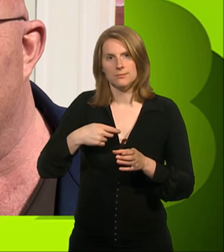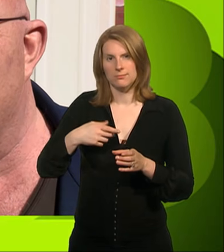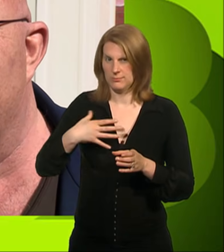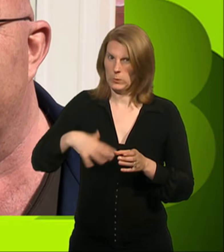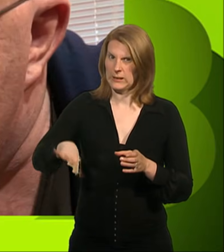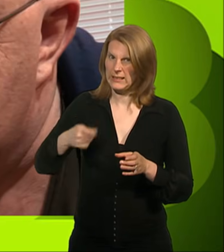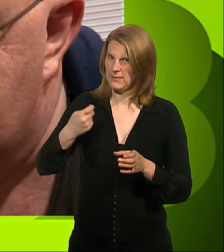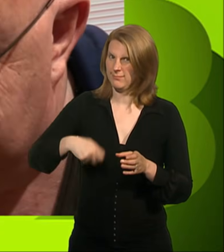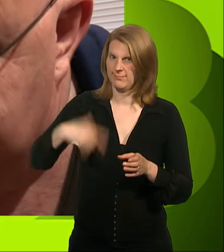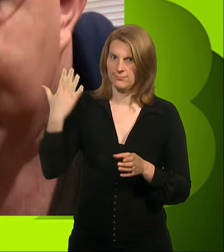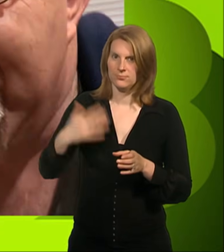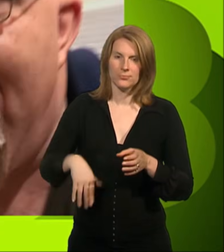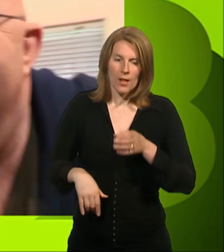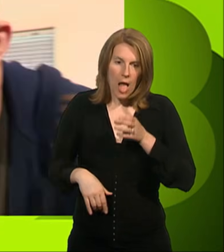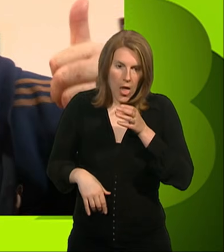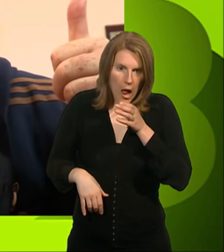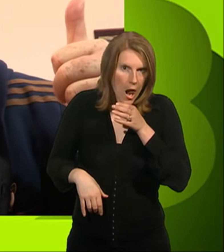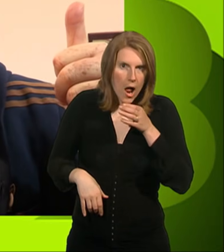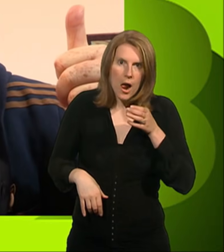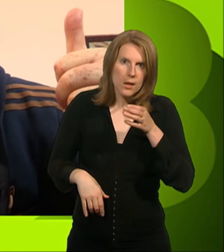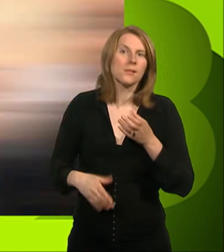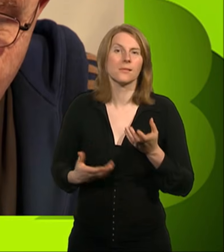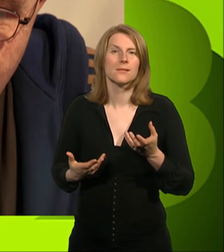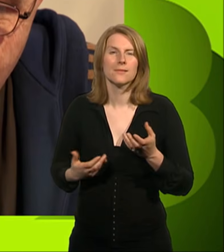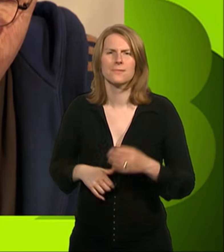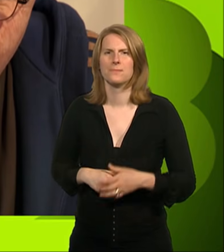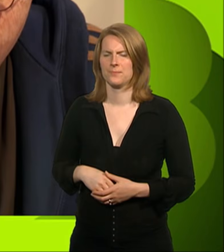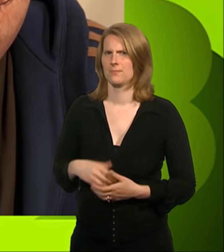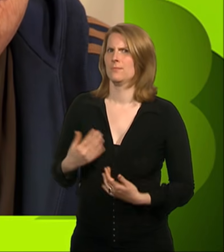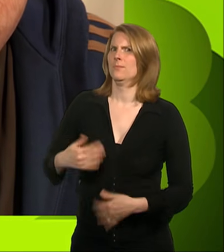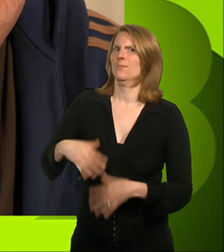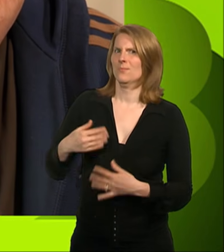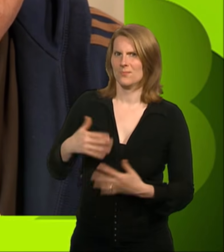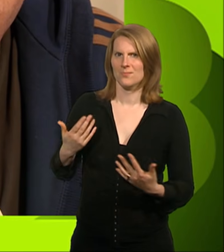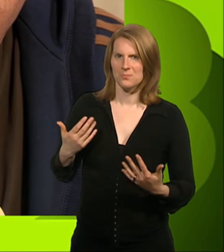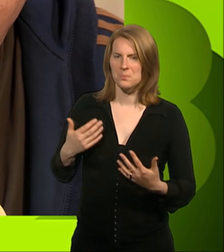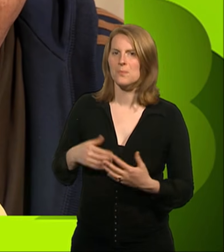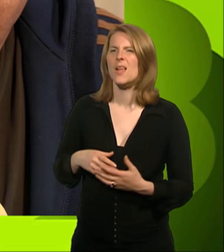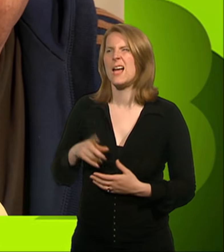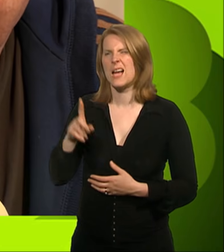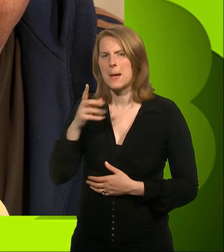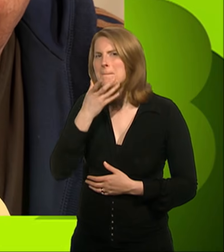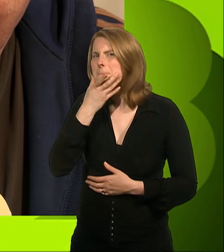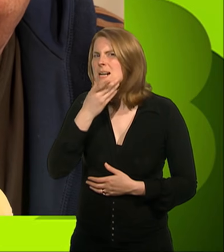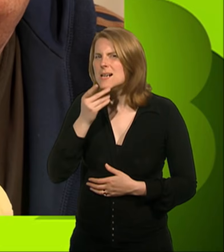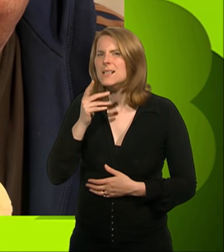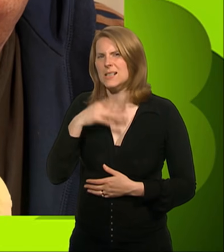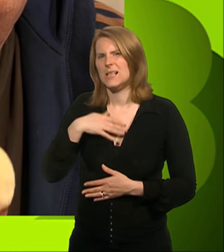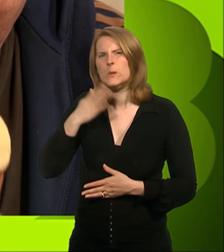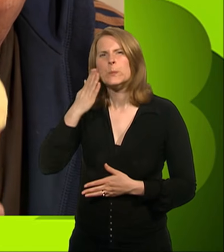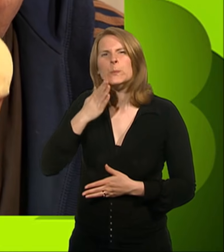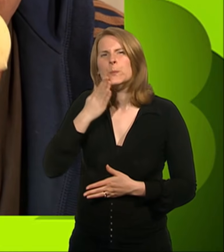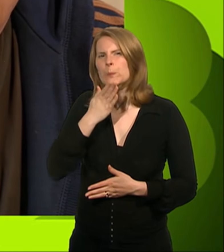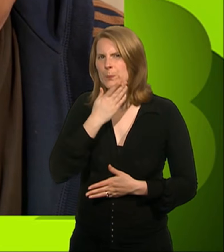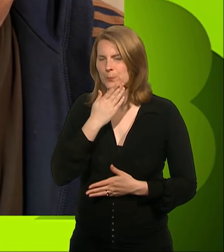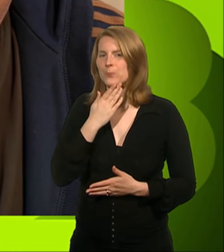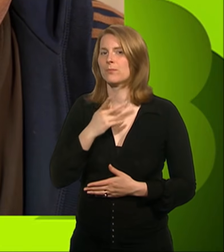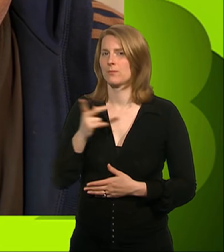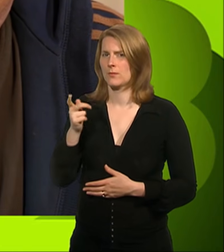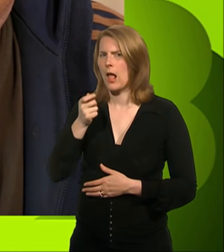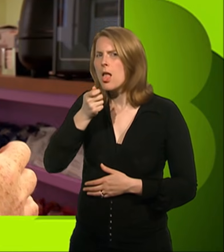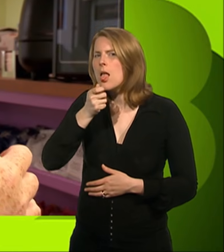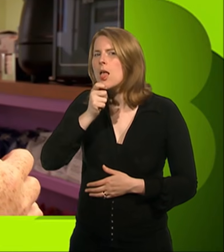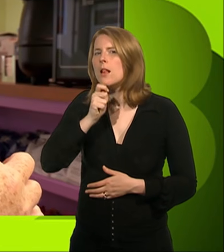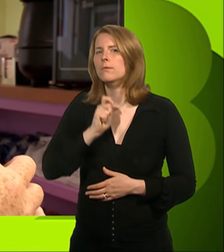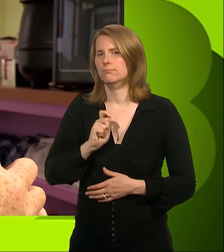it saves on the washing up. So I think you may still have to wash that beard. But although lizard-tongued Stephen could probably lap up an